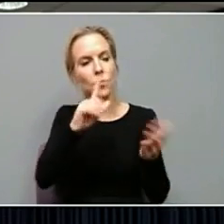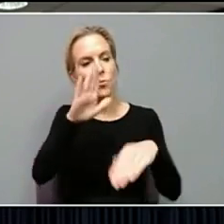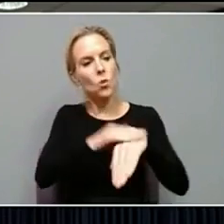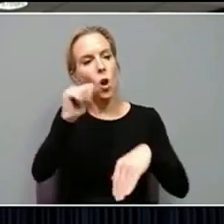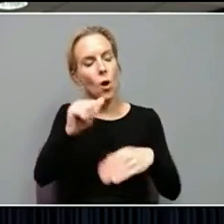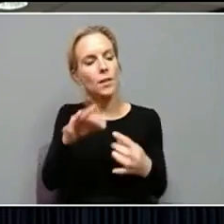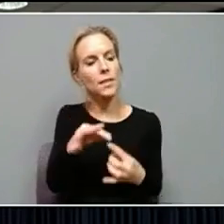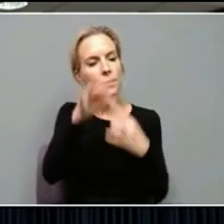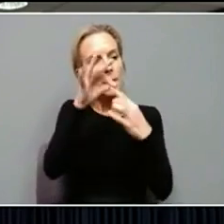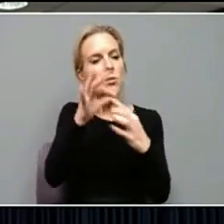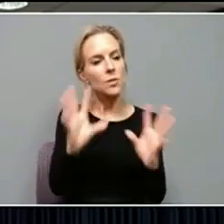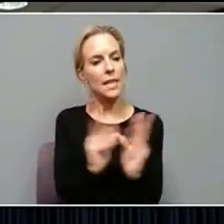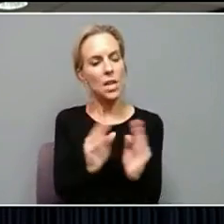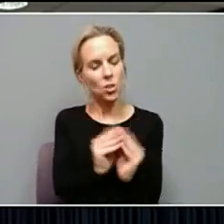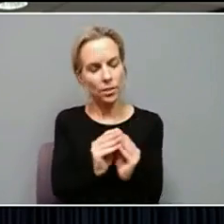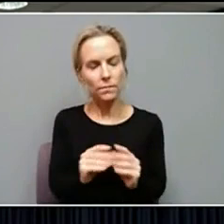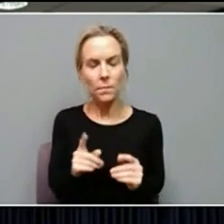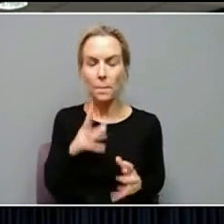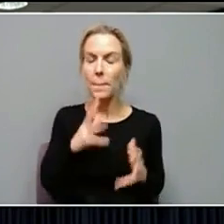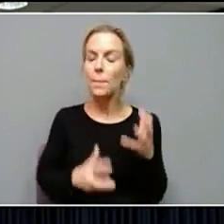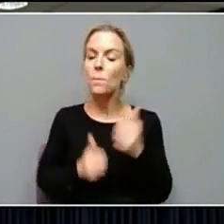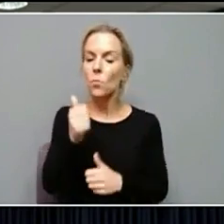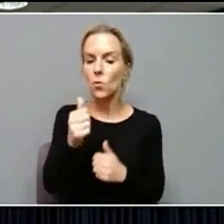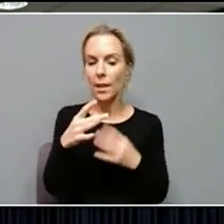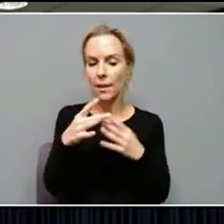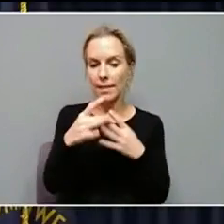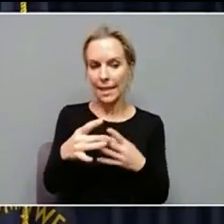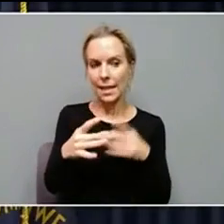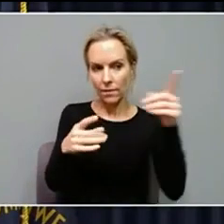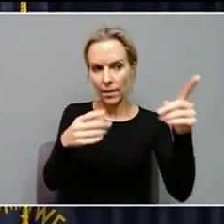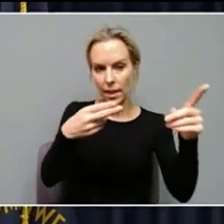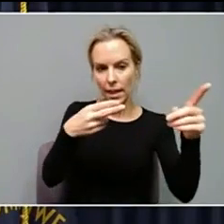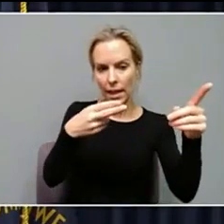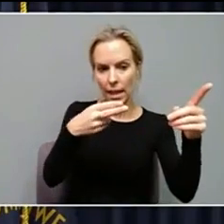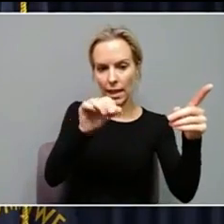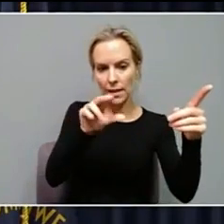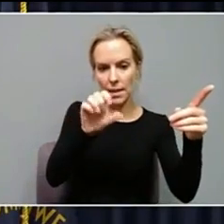So the majority leadership of the House and the Senate, I've met